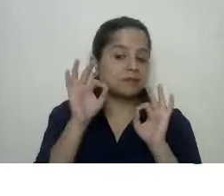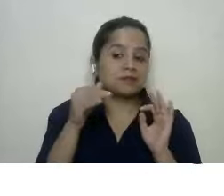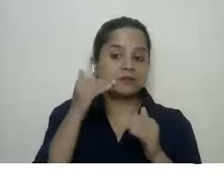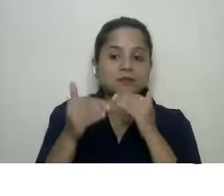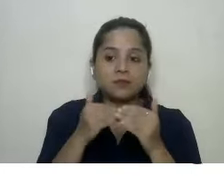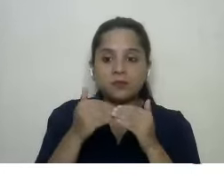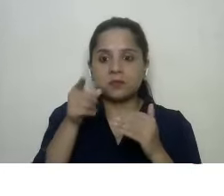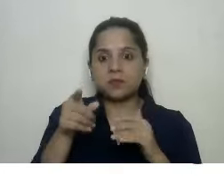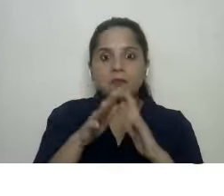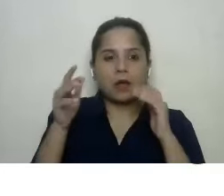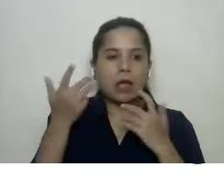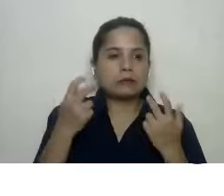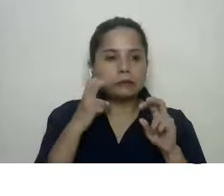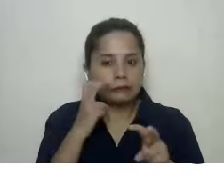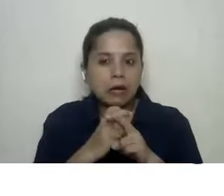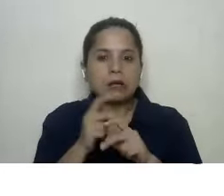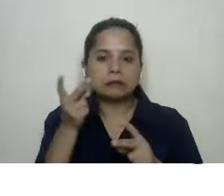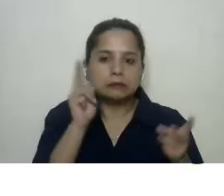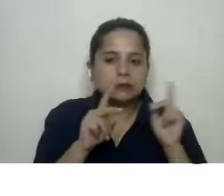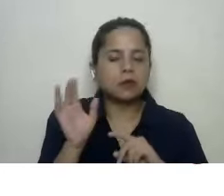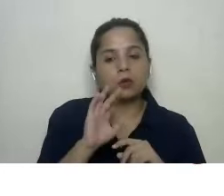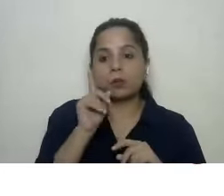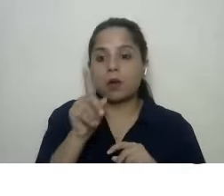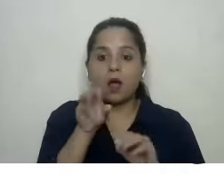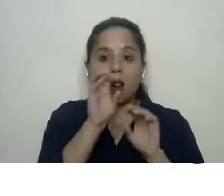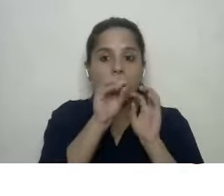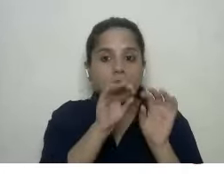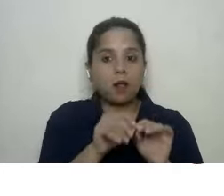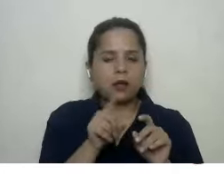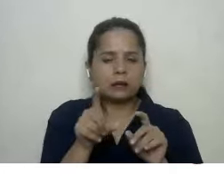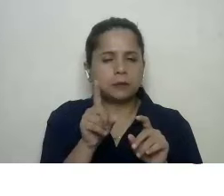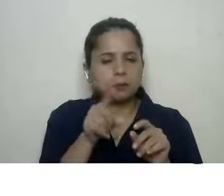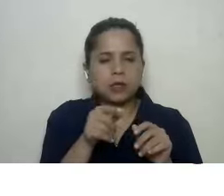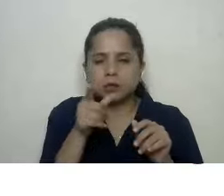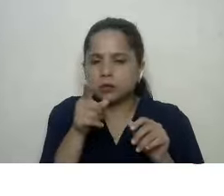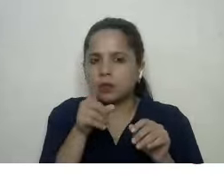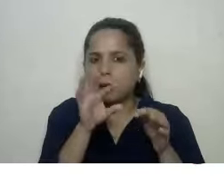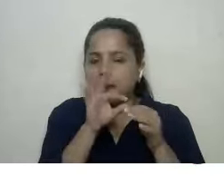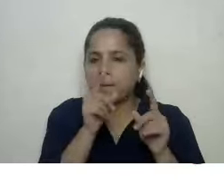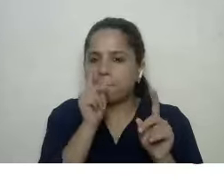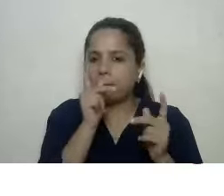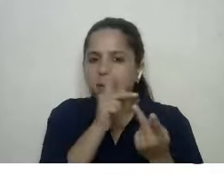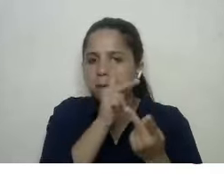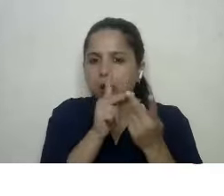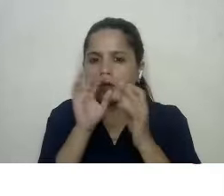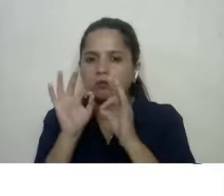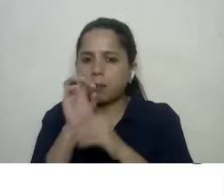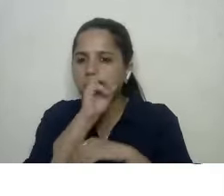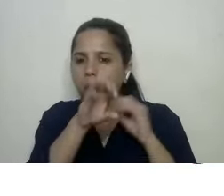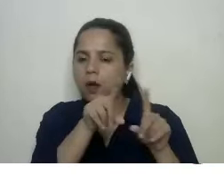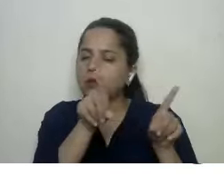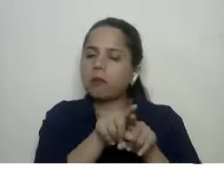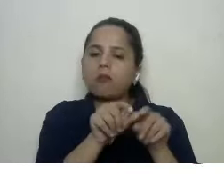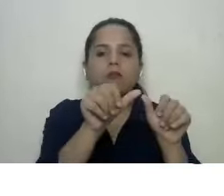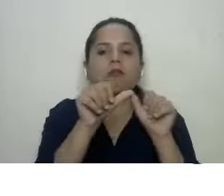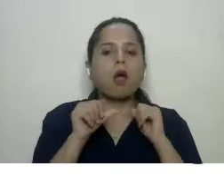rocket science. Just be careful that your prompt is as close to what, in fact, exactly what you need.